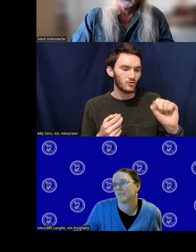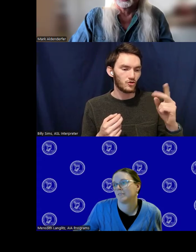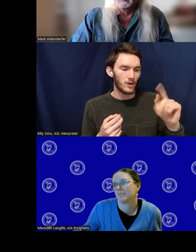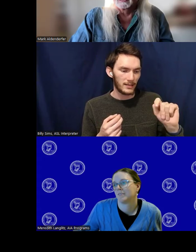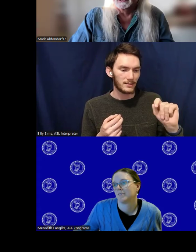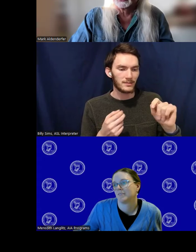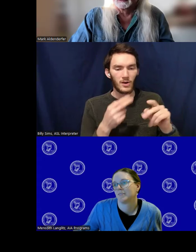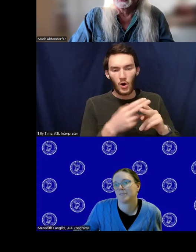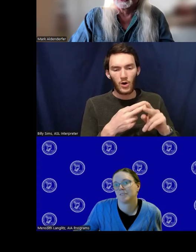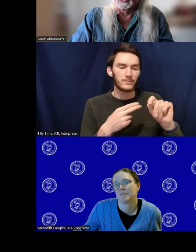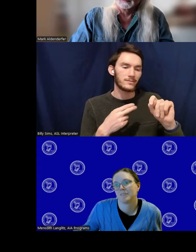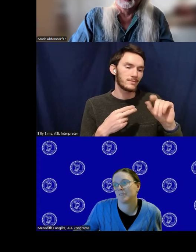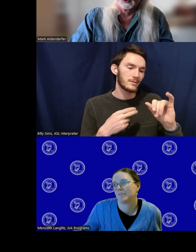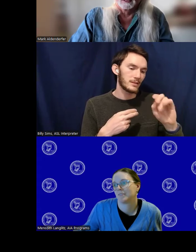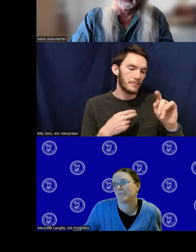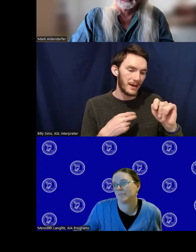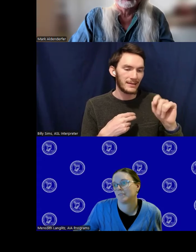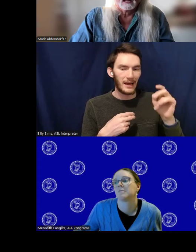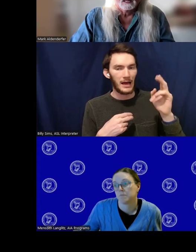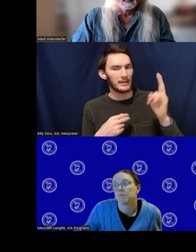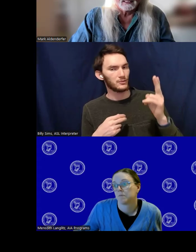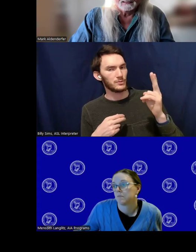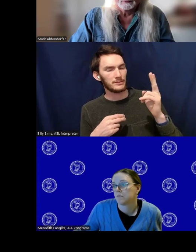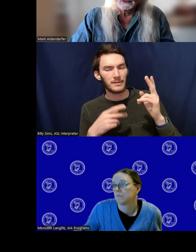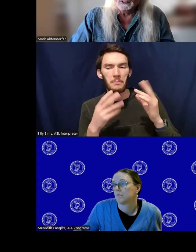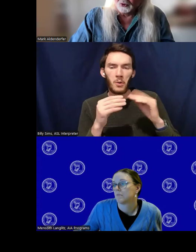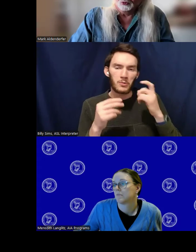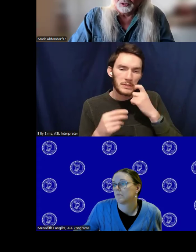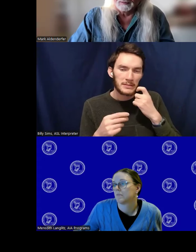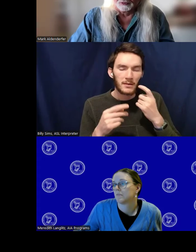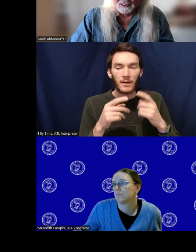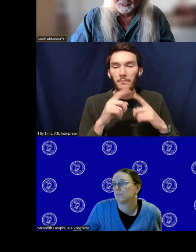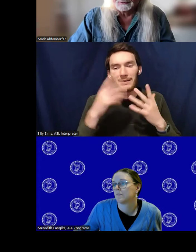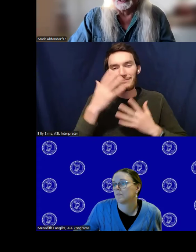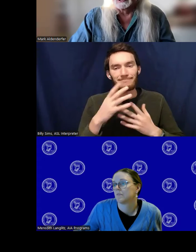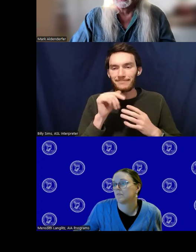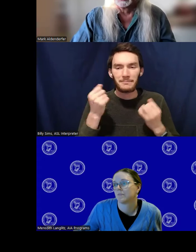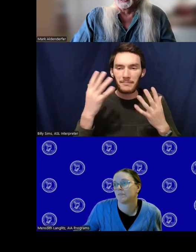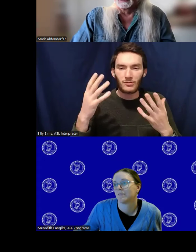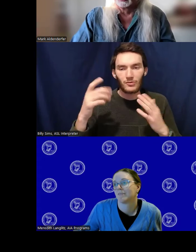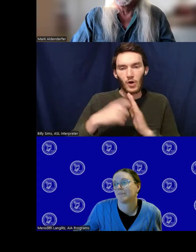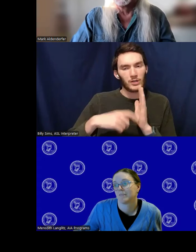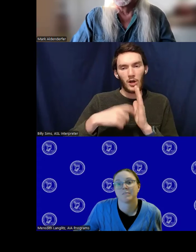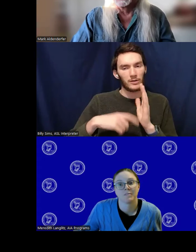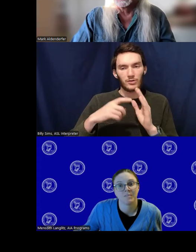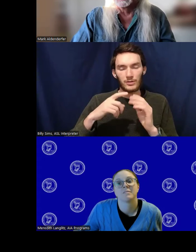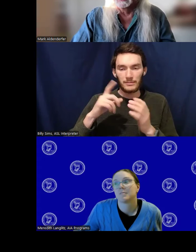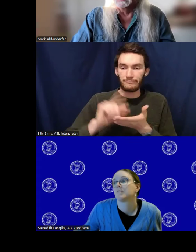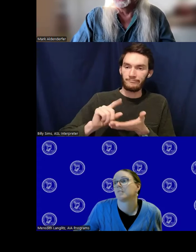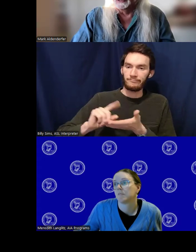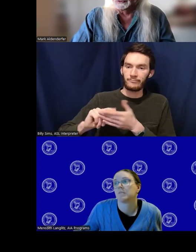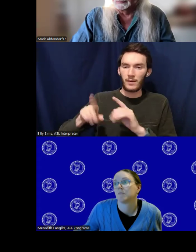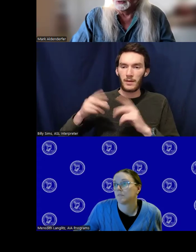book called Tibet, a History, which is a little bit more recent. Sadly, there's not a whole lot of archaeology that's been written about this